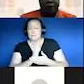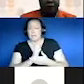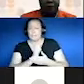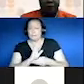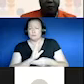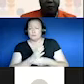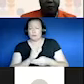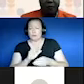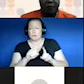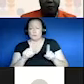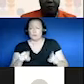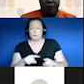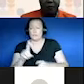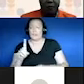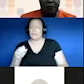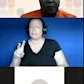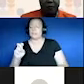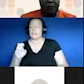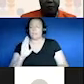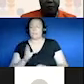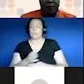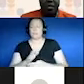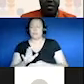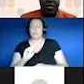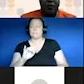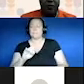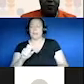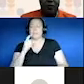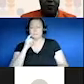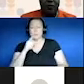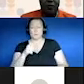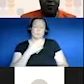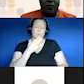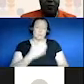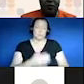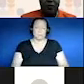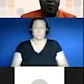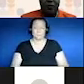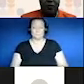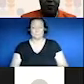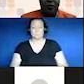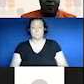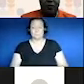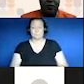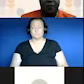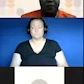screen, and then Dave will share your slides for you, Melanie? Thank you.